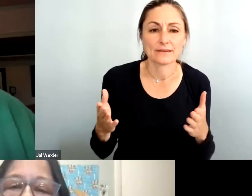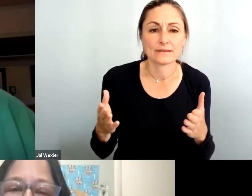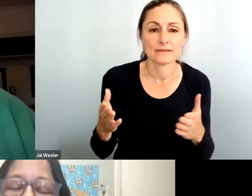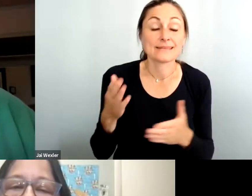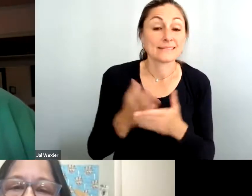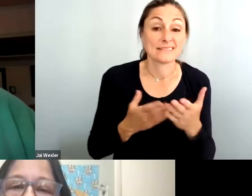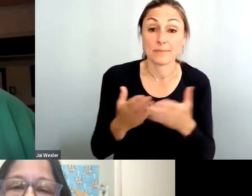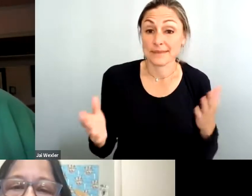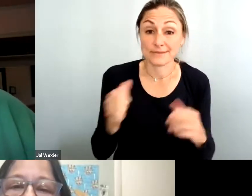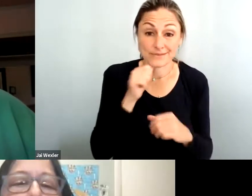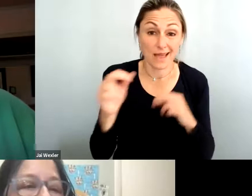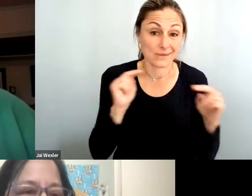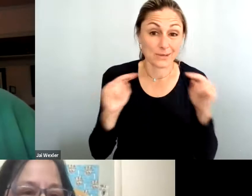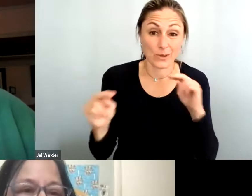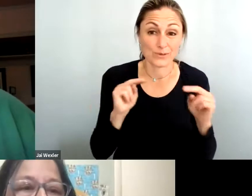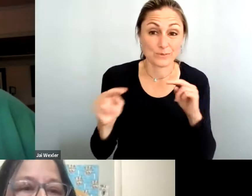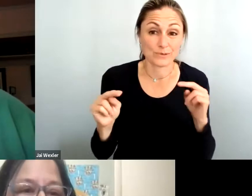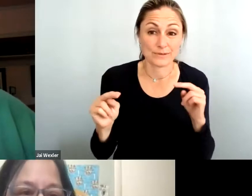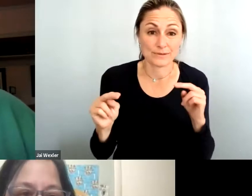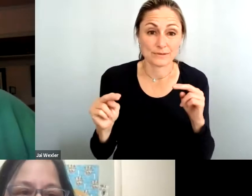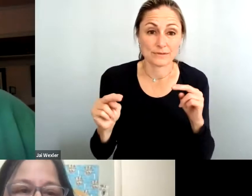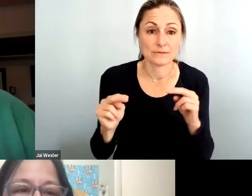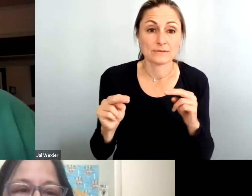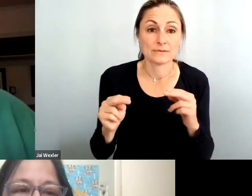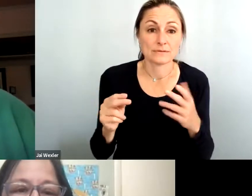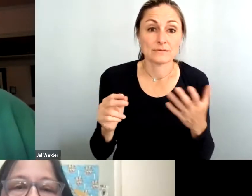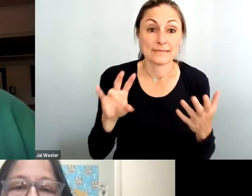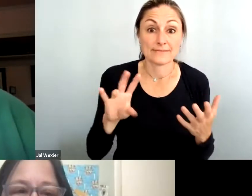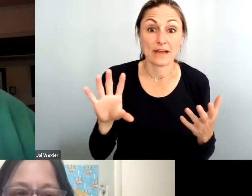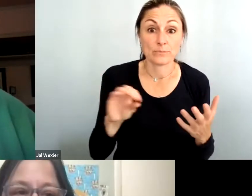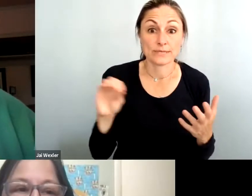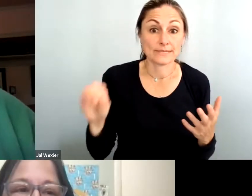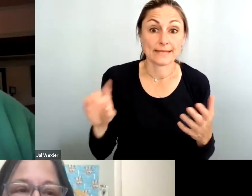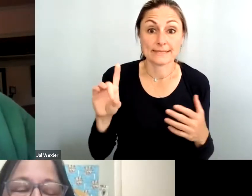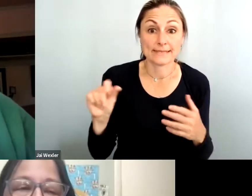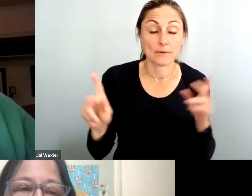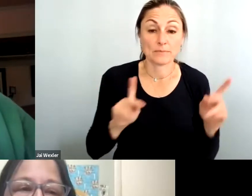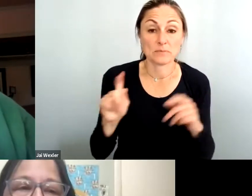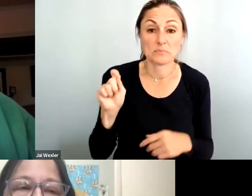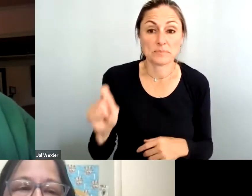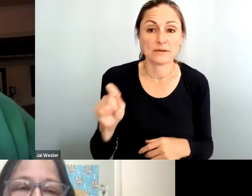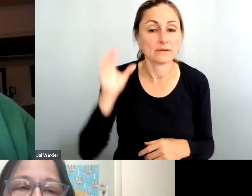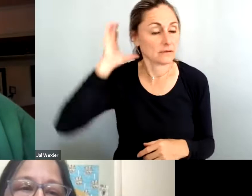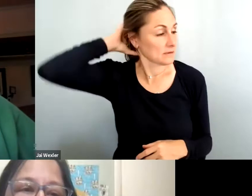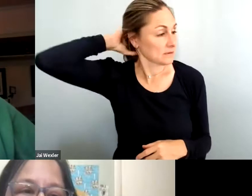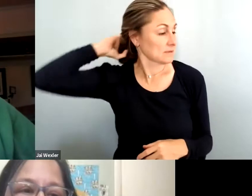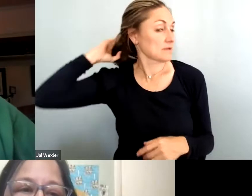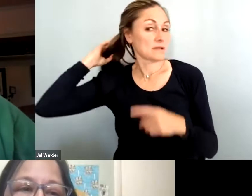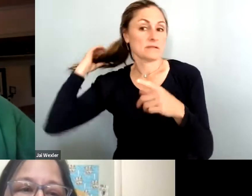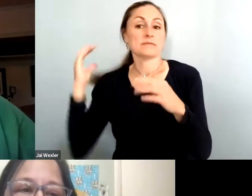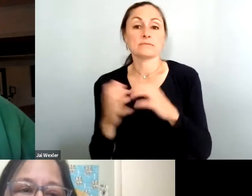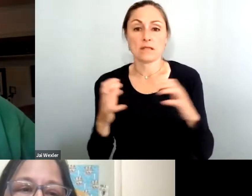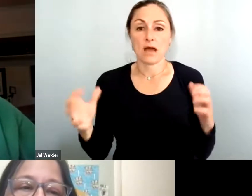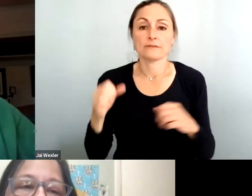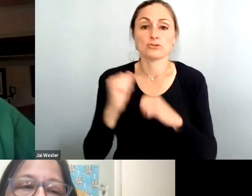negotiable. Not negotiable is the 75% disabled people. Right. Right. Yeah, there's a lot of structure to